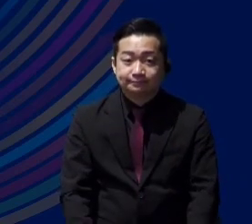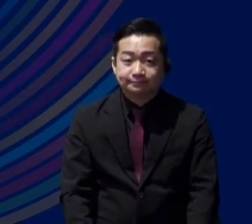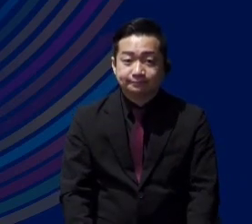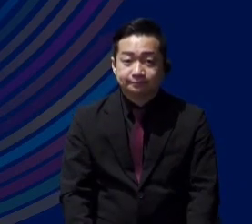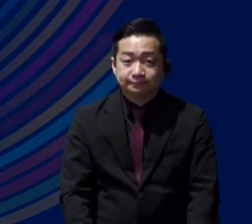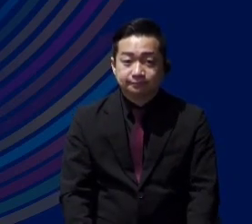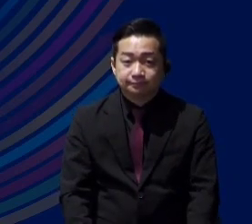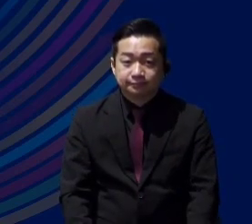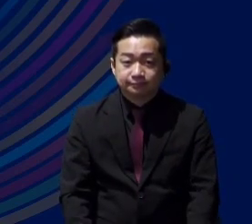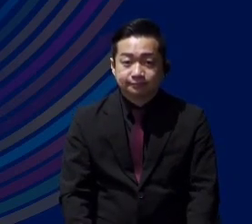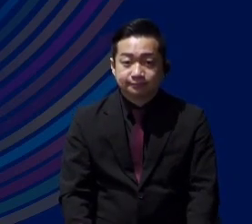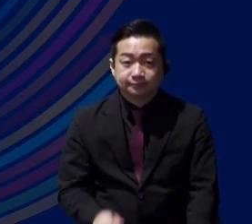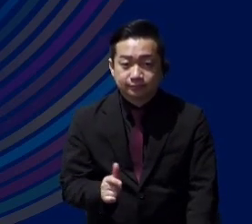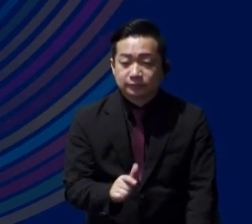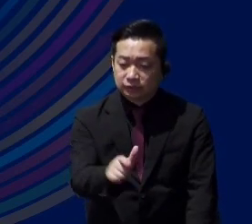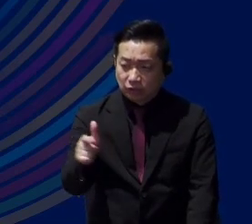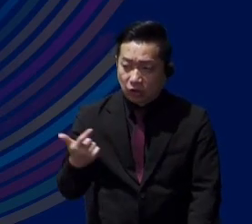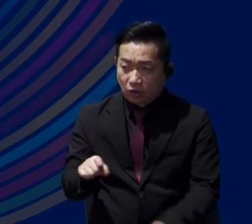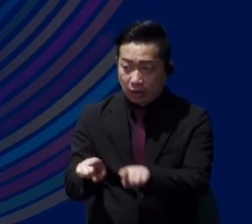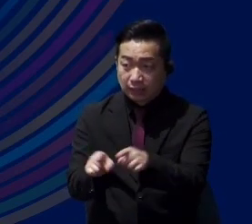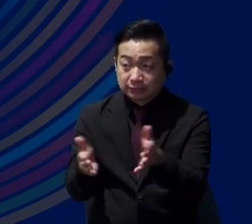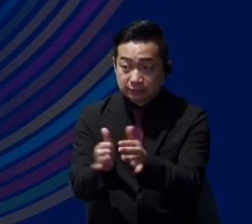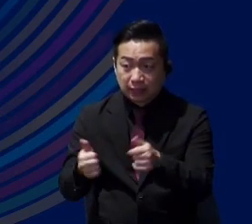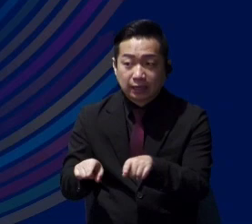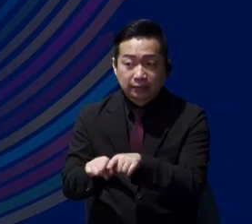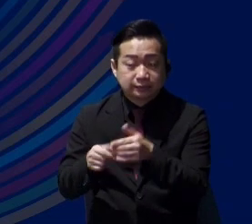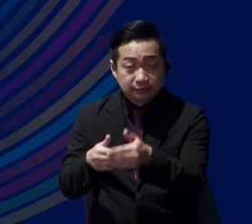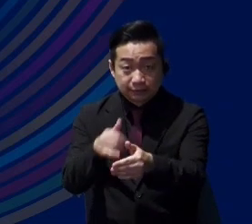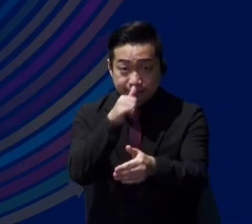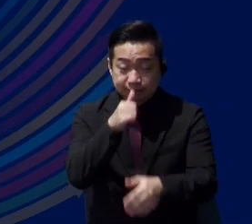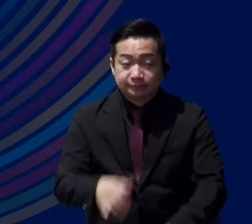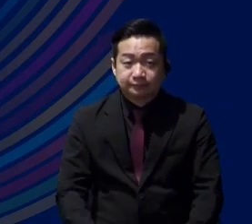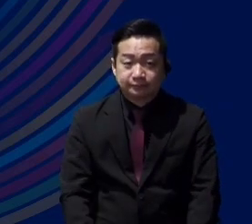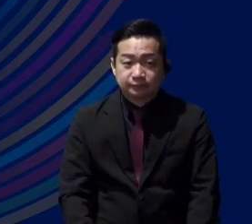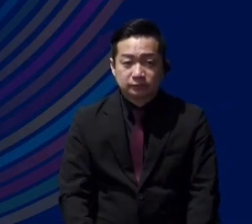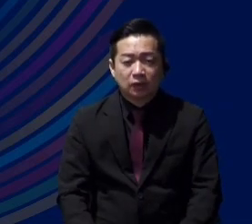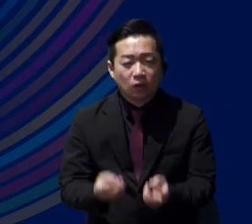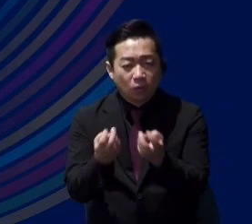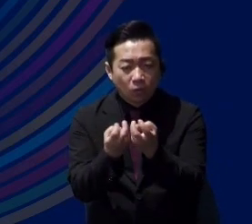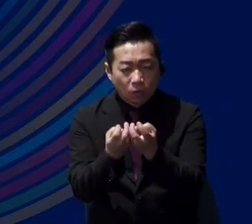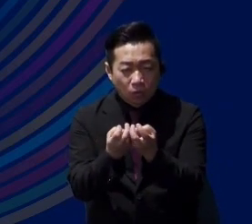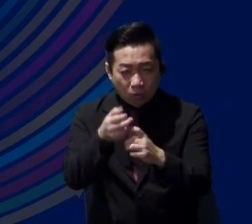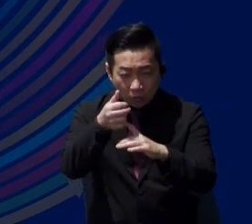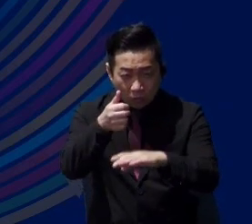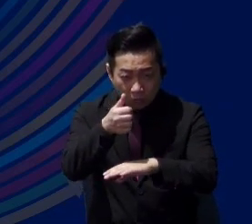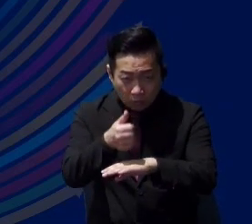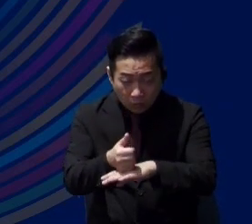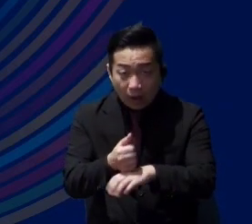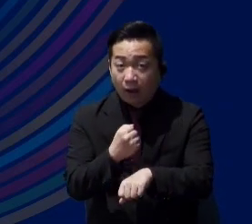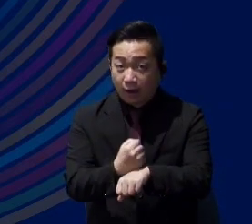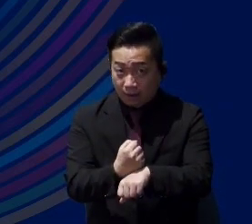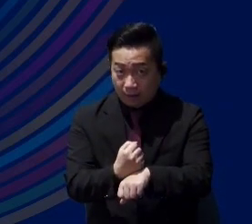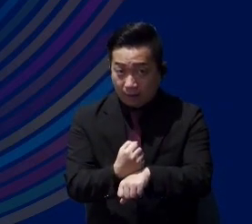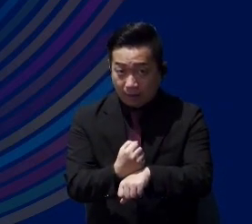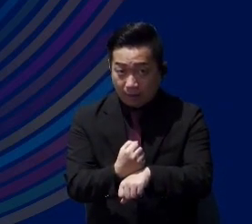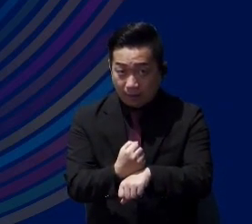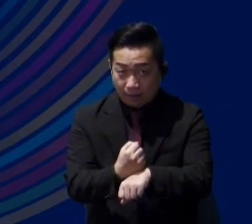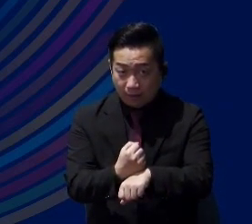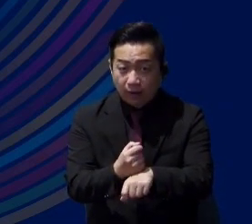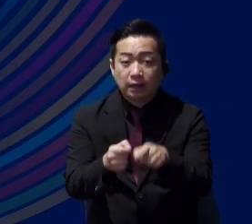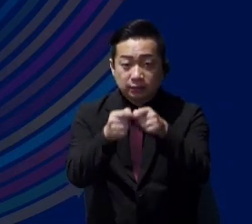How we calculate, I don't want to go through all the details, but there is